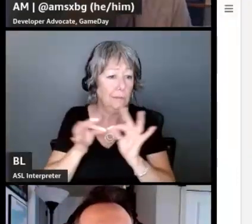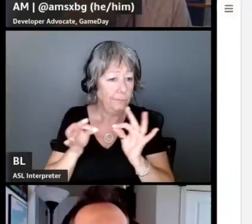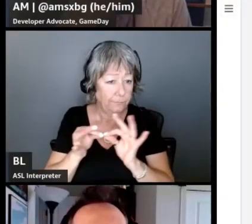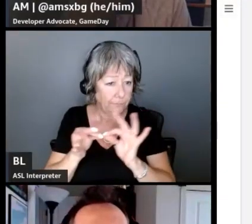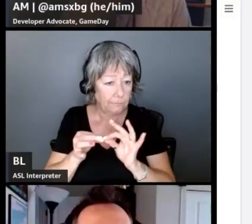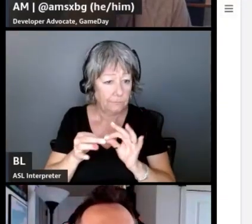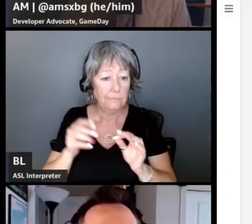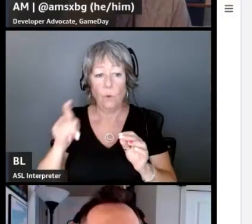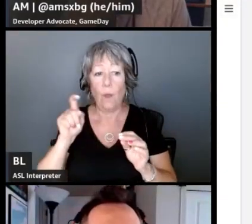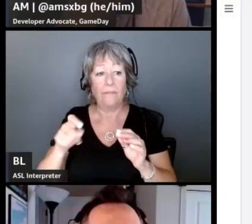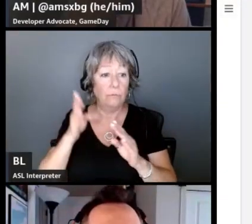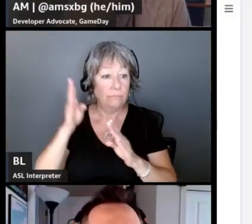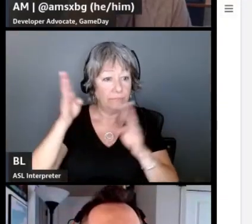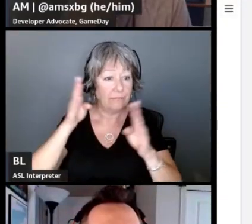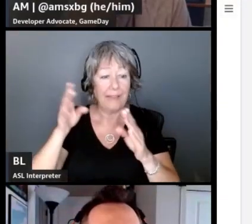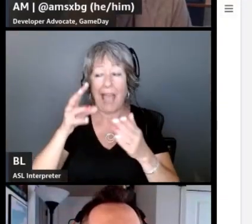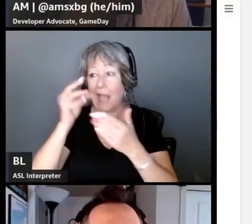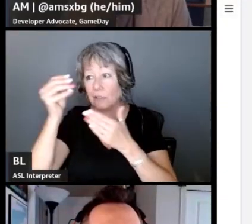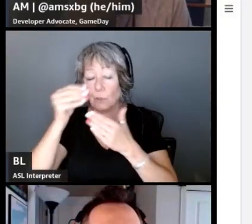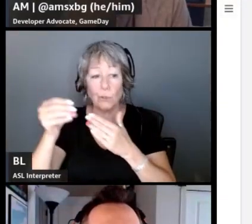extra nodes or extra